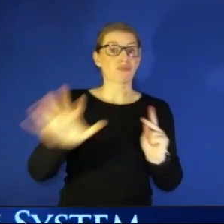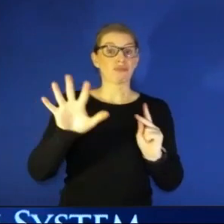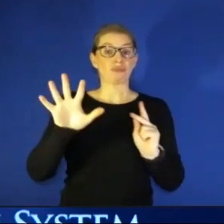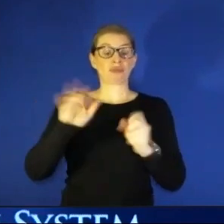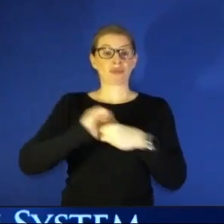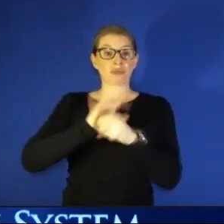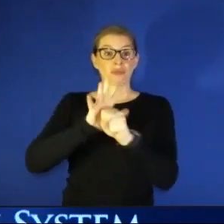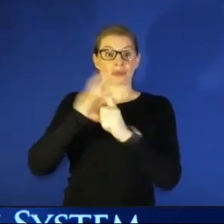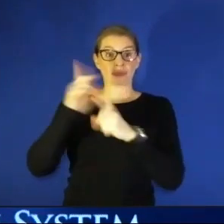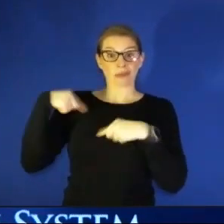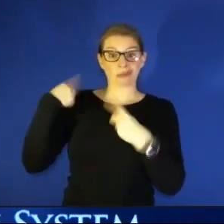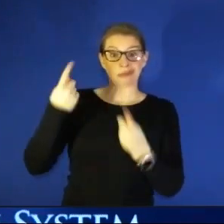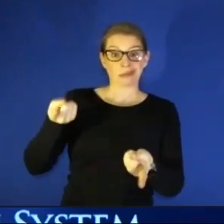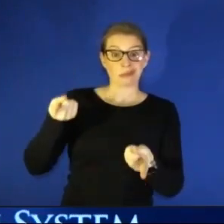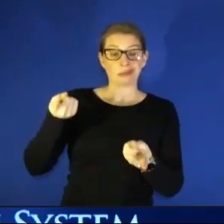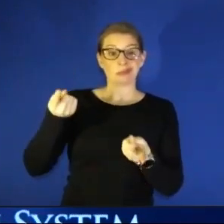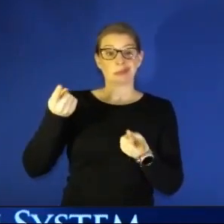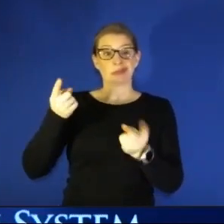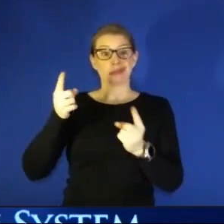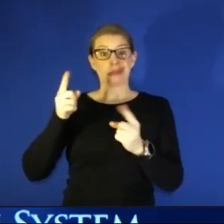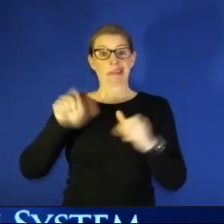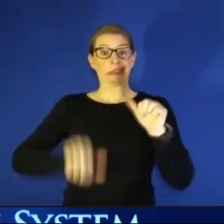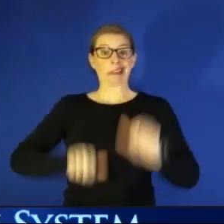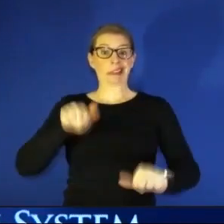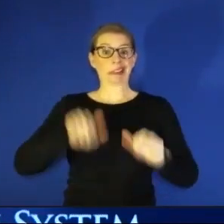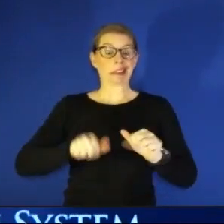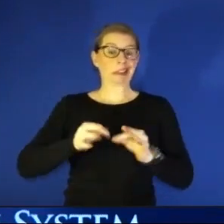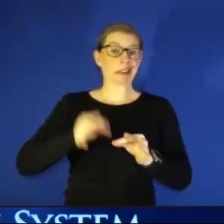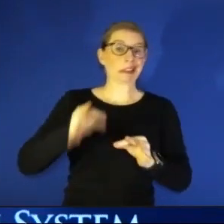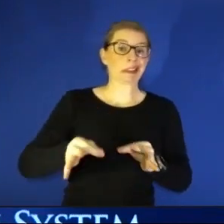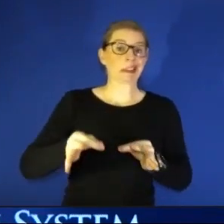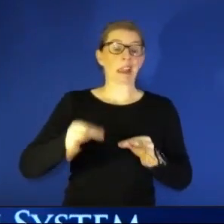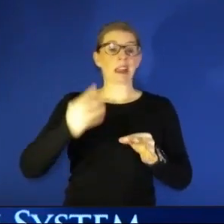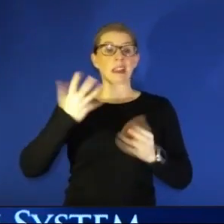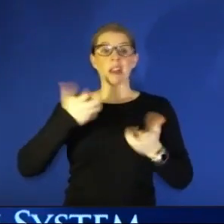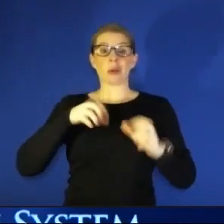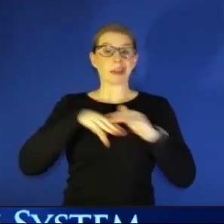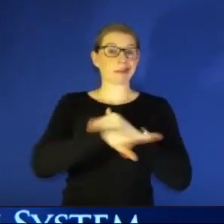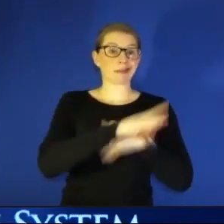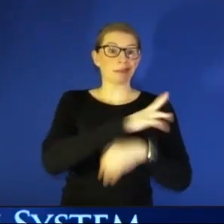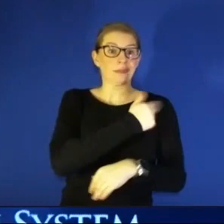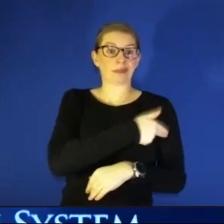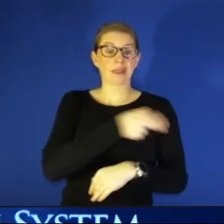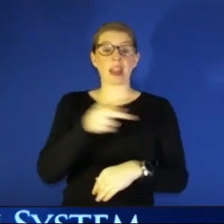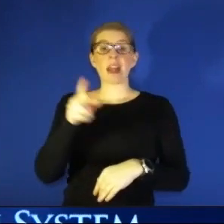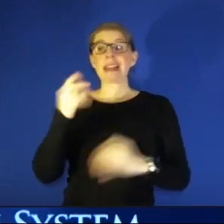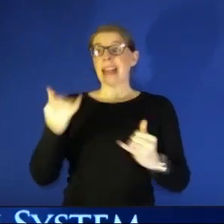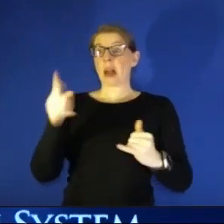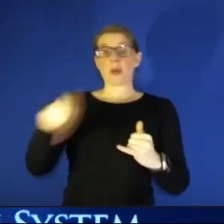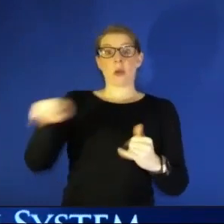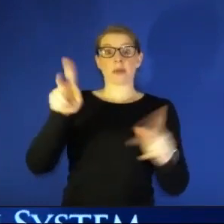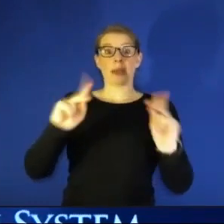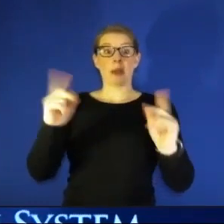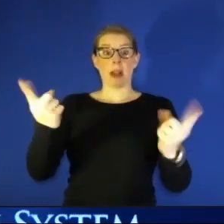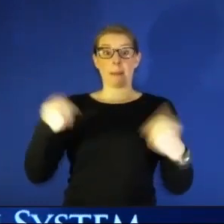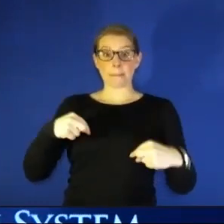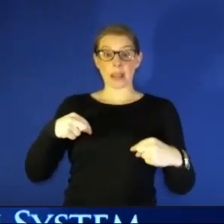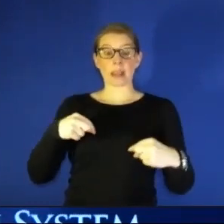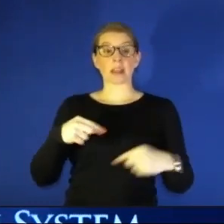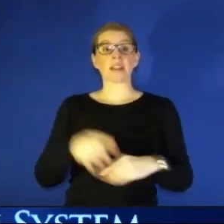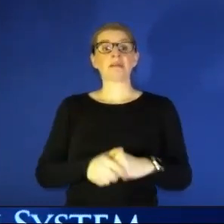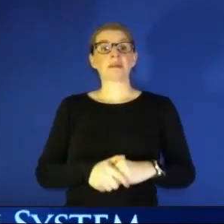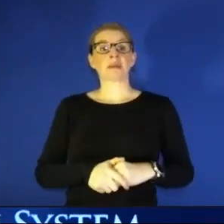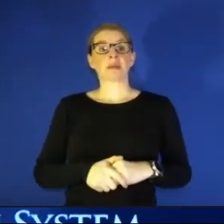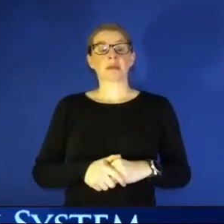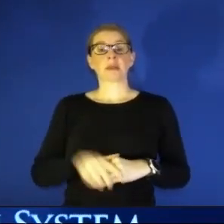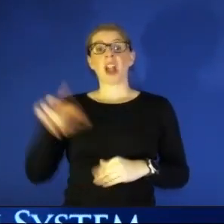hesitant to come out and get care, maybe delayed a procedure or a visit, and those people are coming, and both to us and other places, keeping us